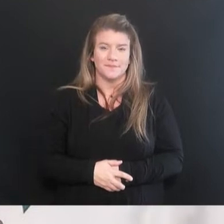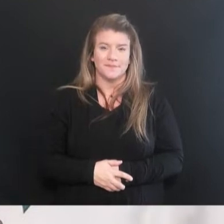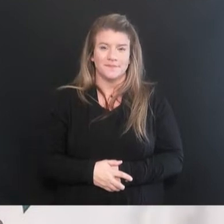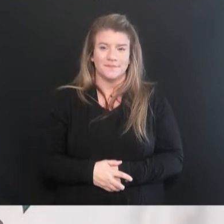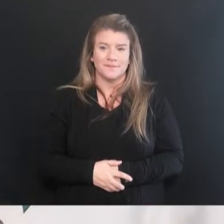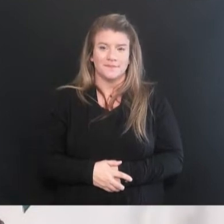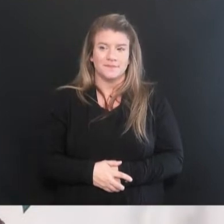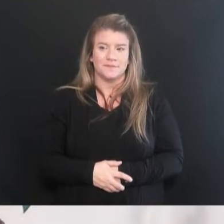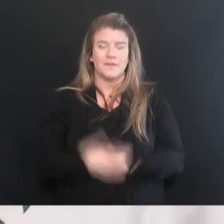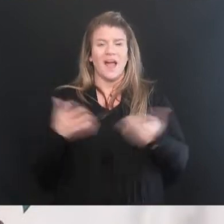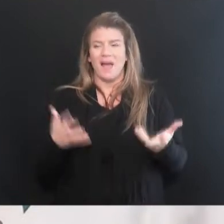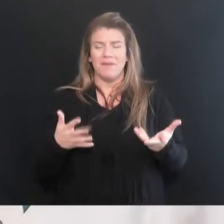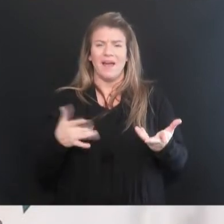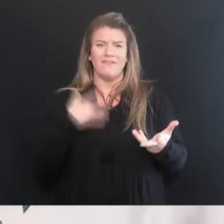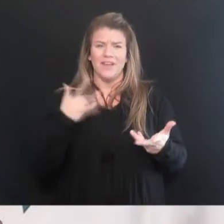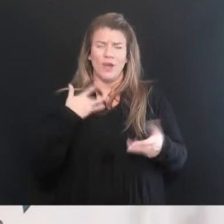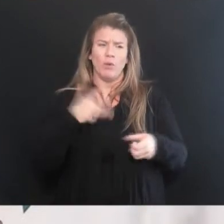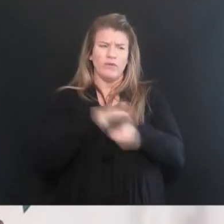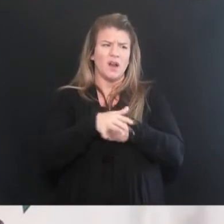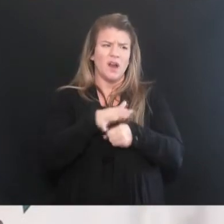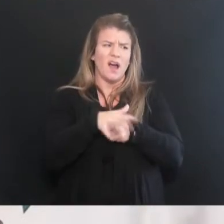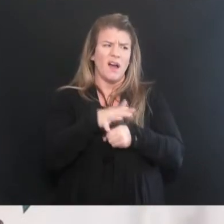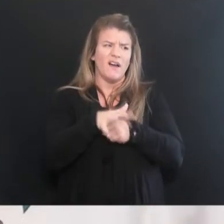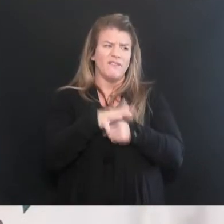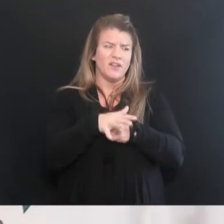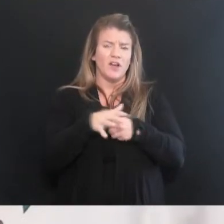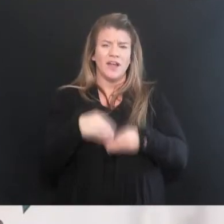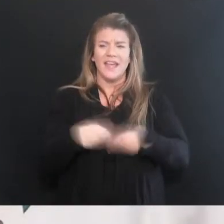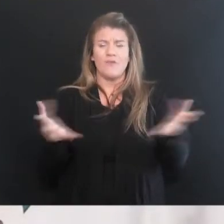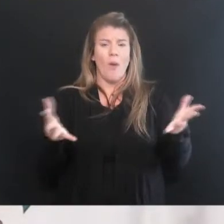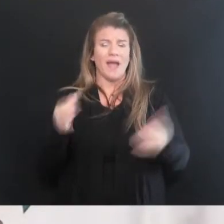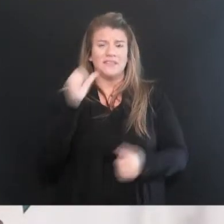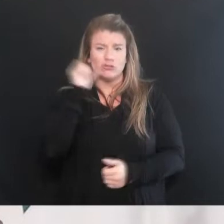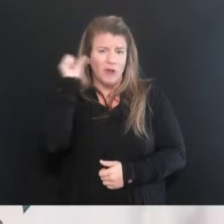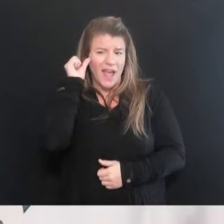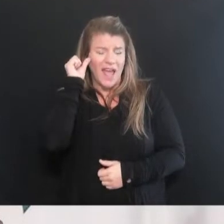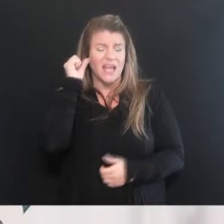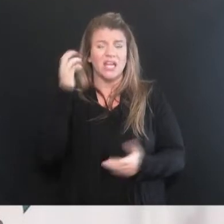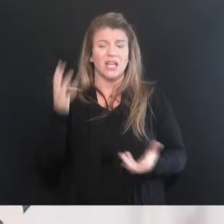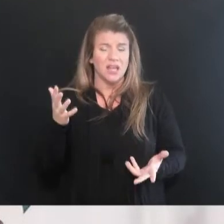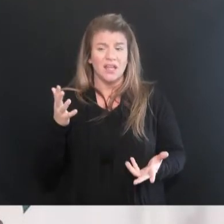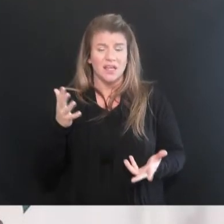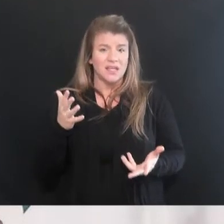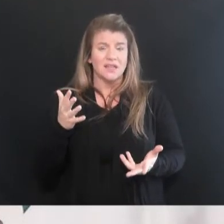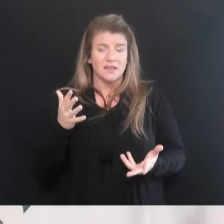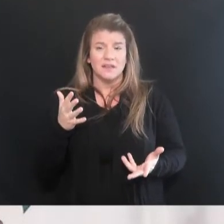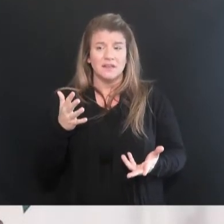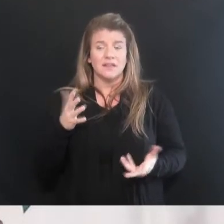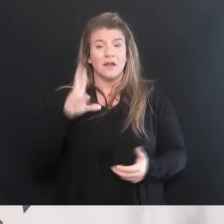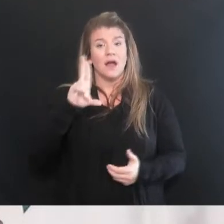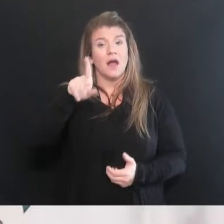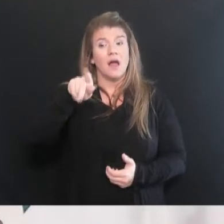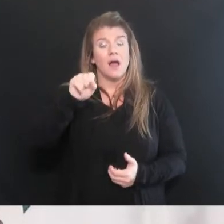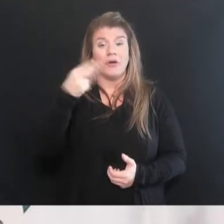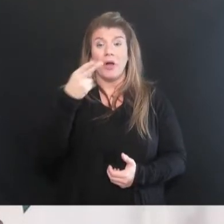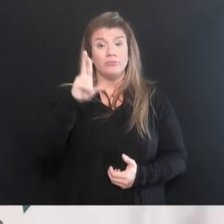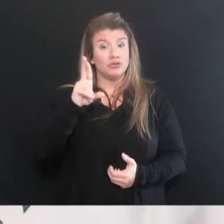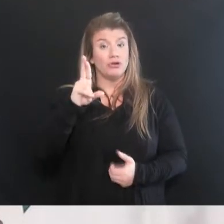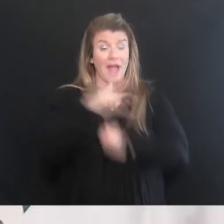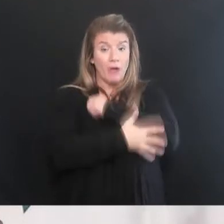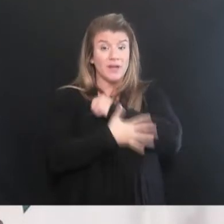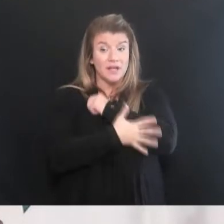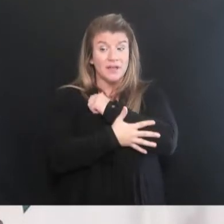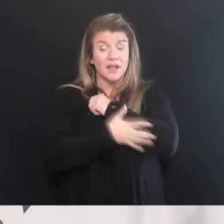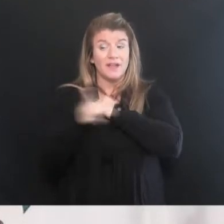I think we've done enough on the giveaways we did yesterday from the standpoint of the Upshur County,